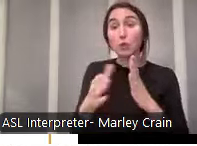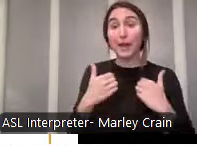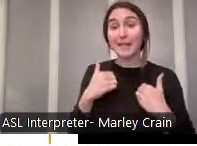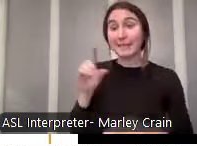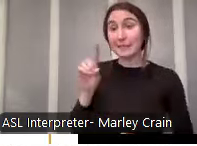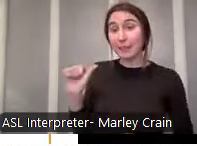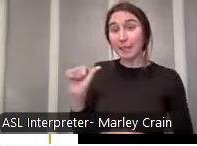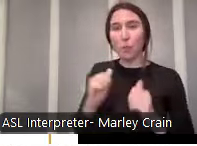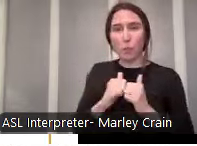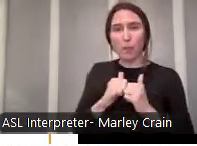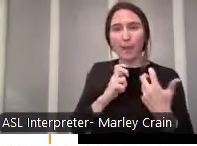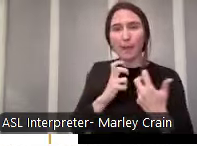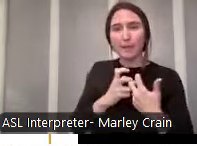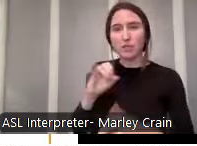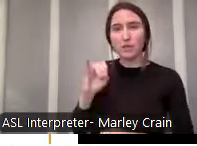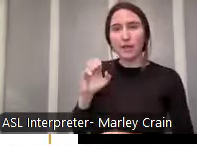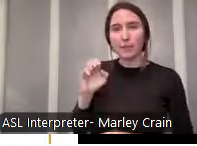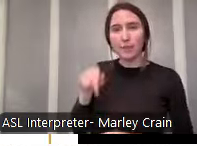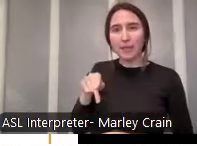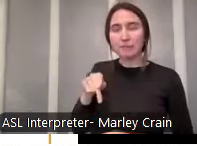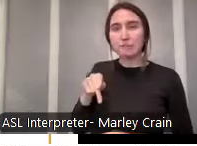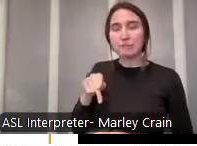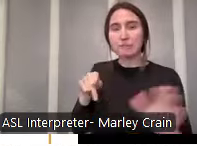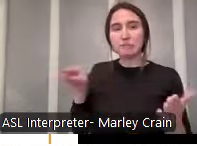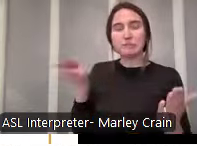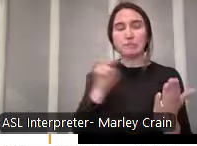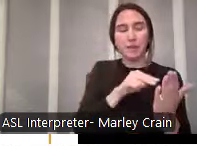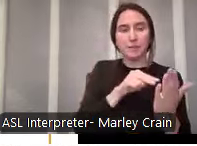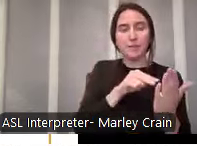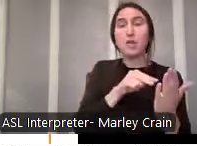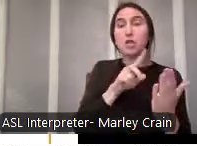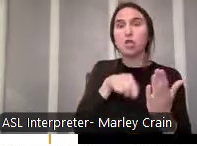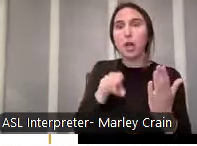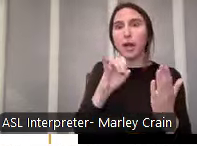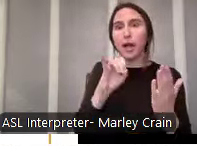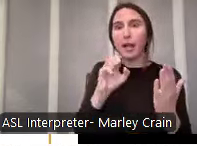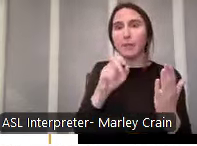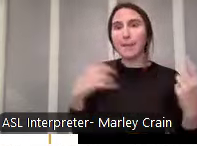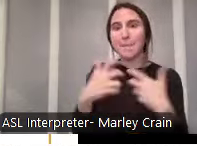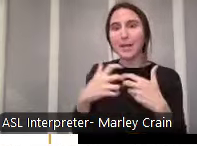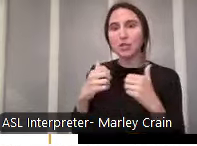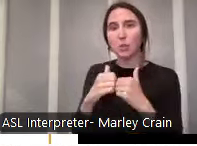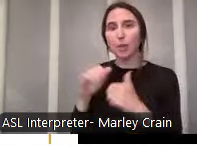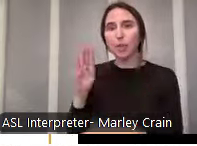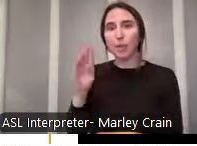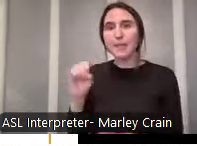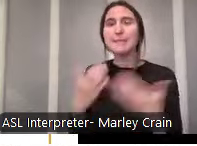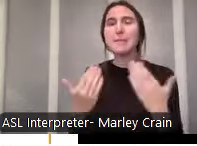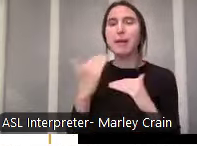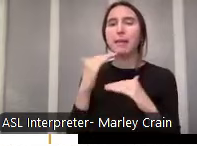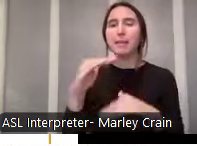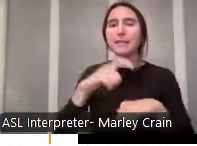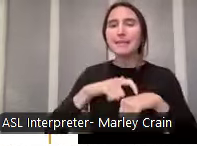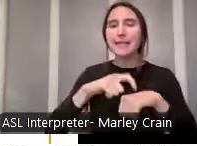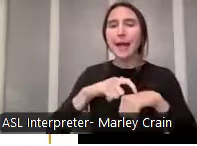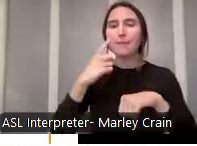IEP, make sure that it matches what's on the IEP. If your child has limited time travel, it should say that on there.